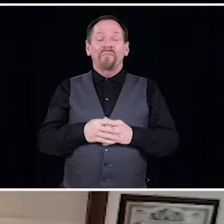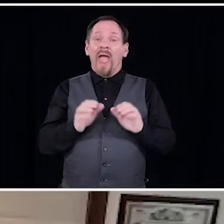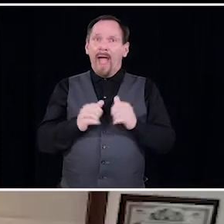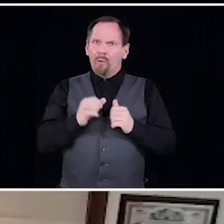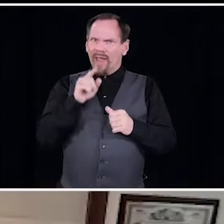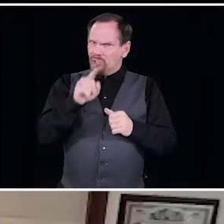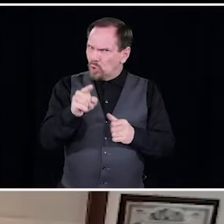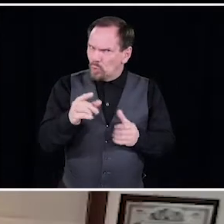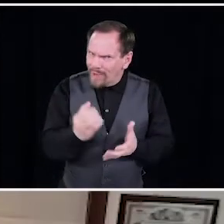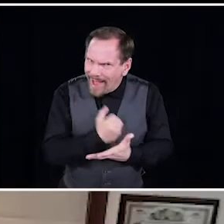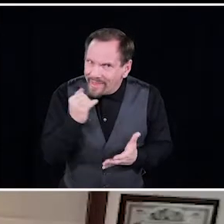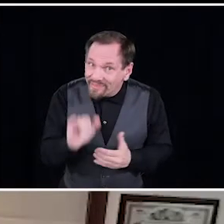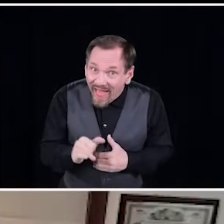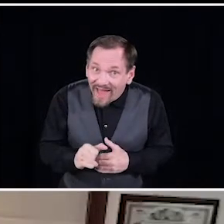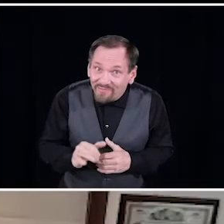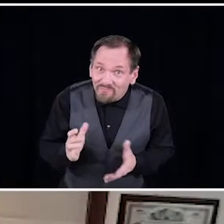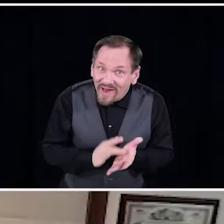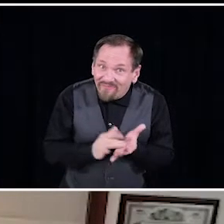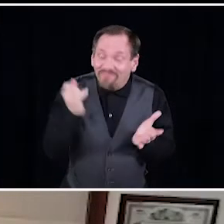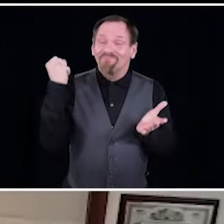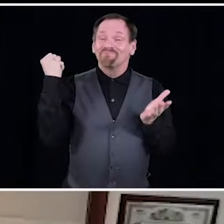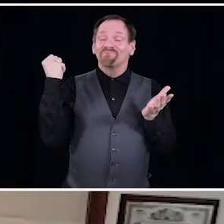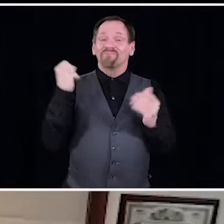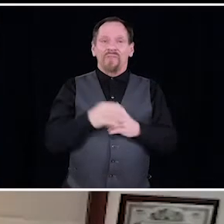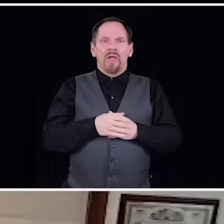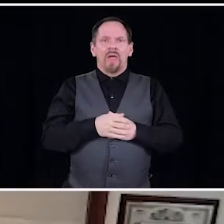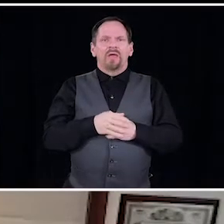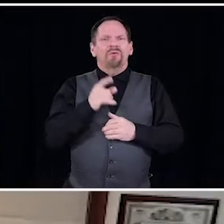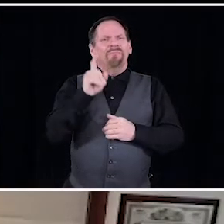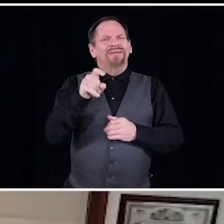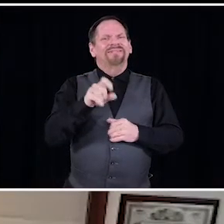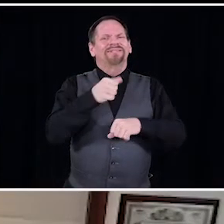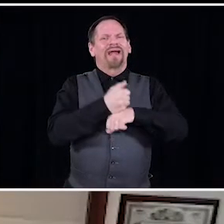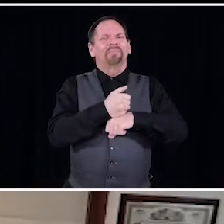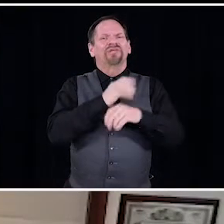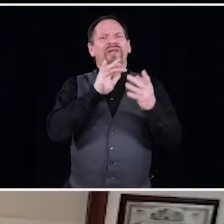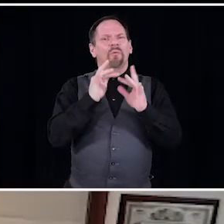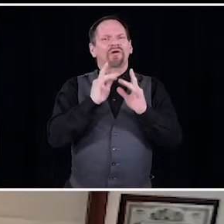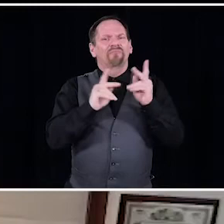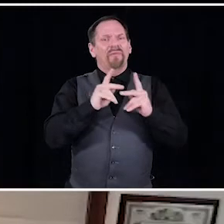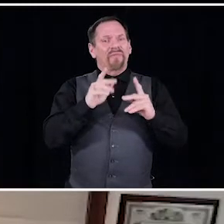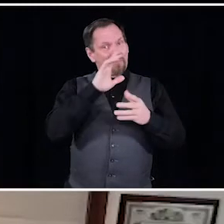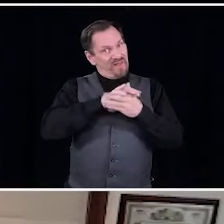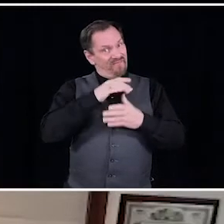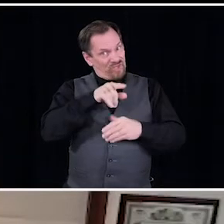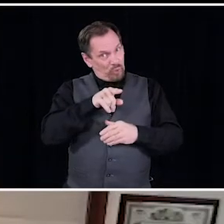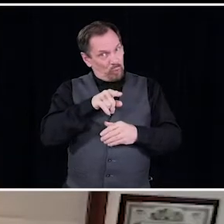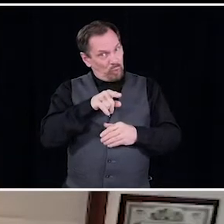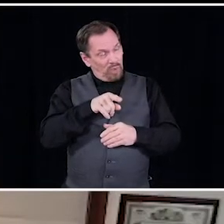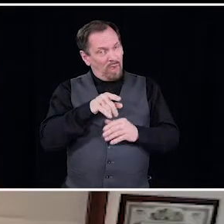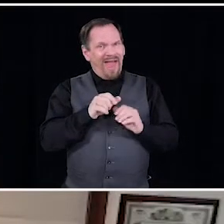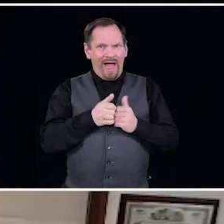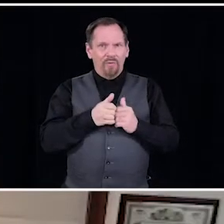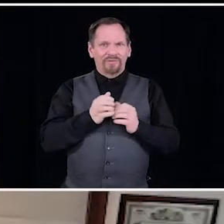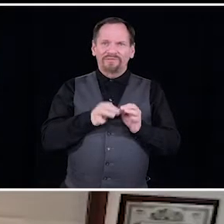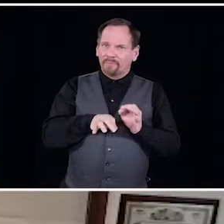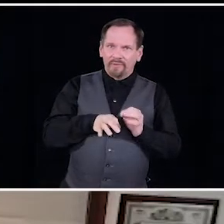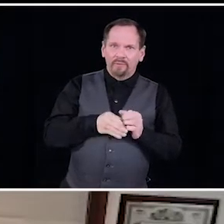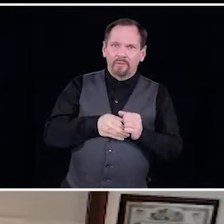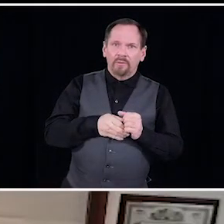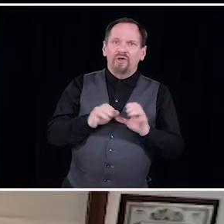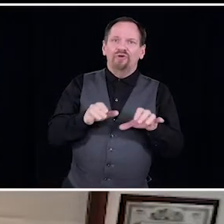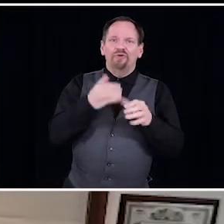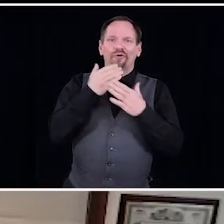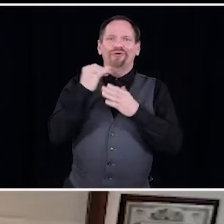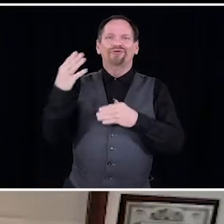you gain this unfair advantage? Establishing a network of people who believe in you is really pretty simple. First, do a good